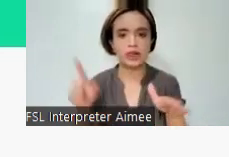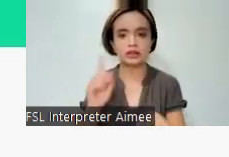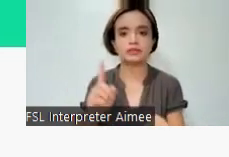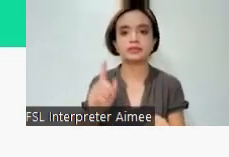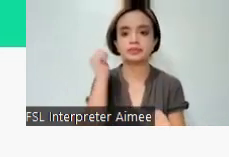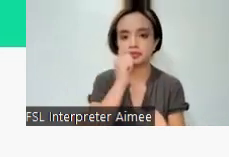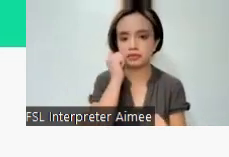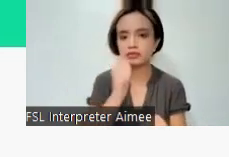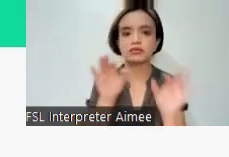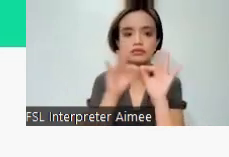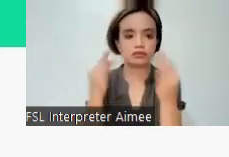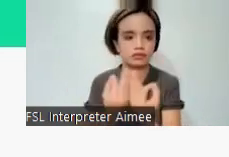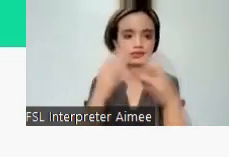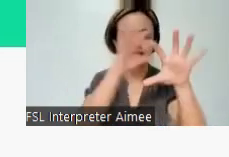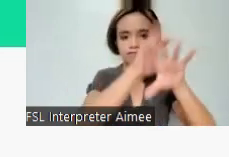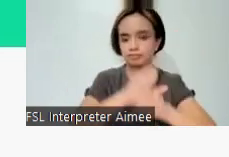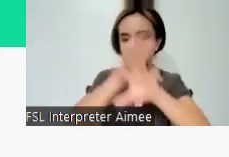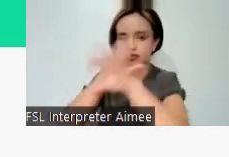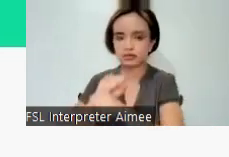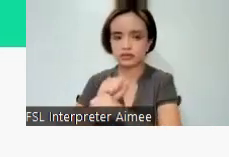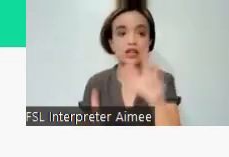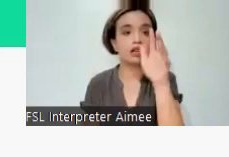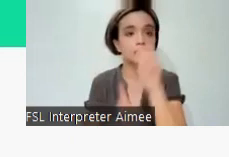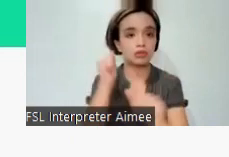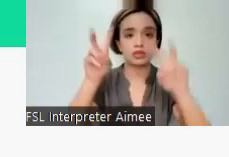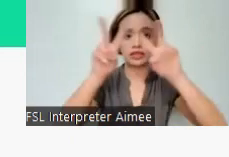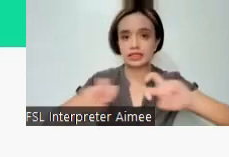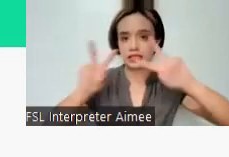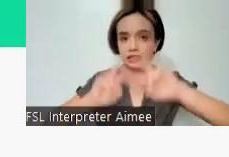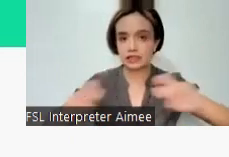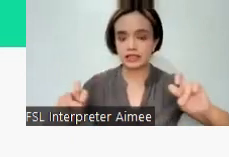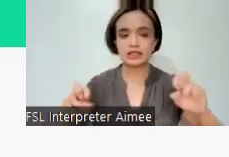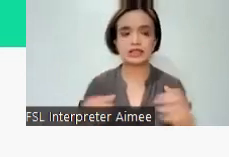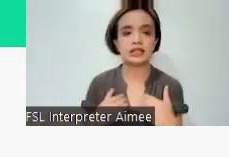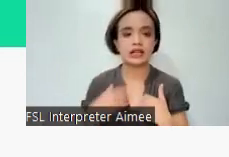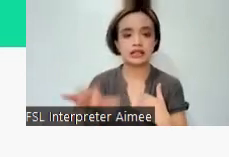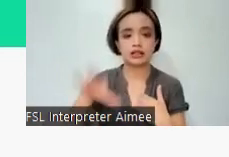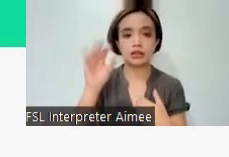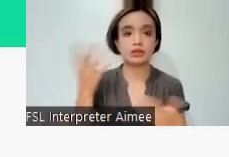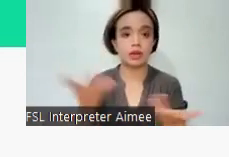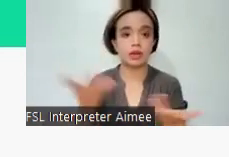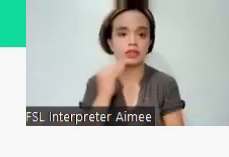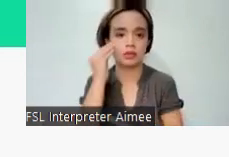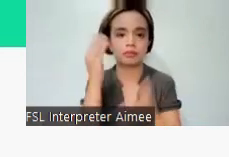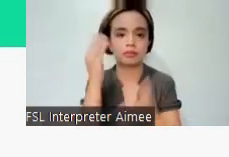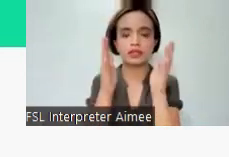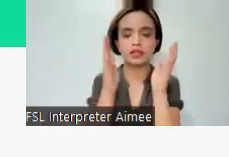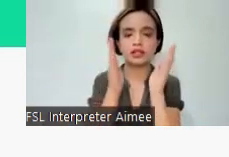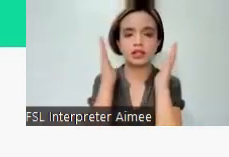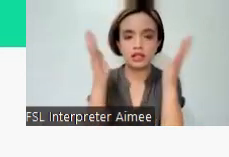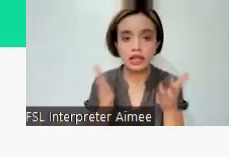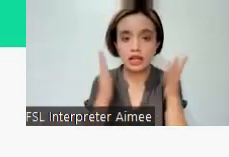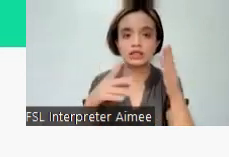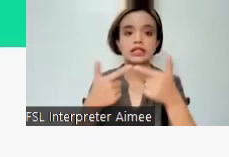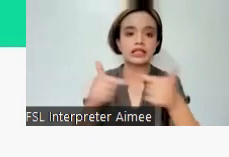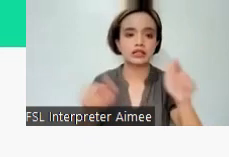family routines. Most of the qualitative studies we found on home interactions and language development